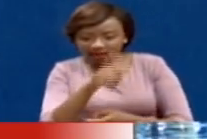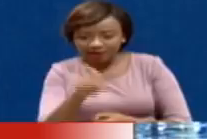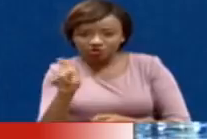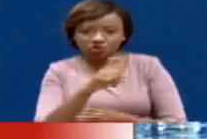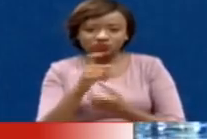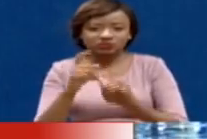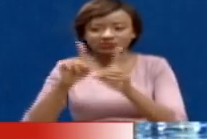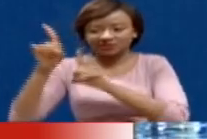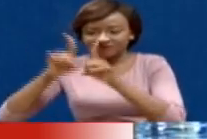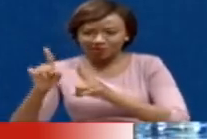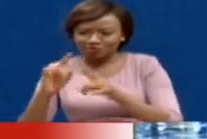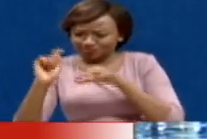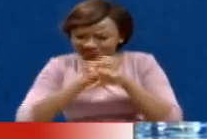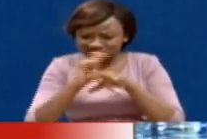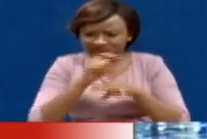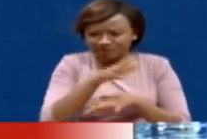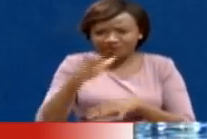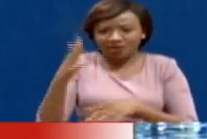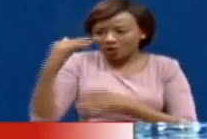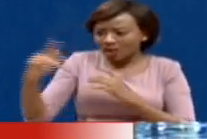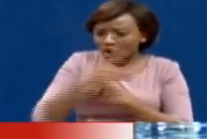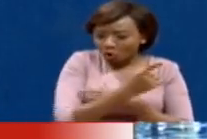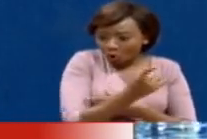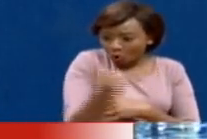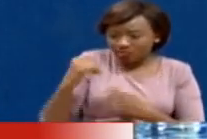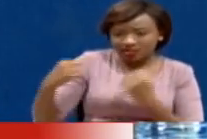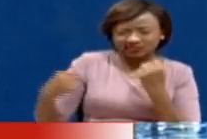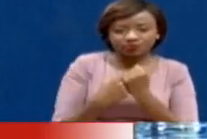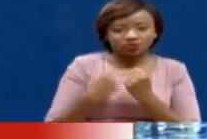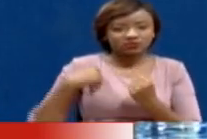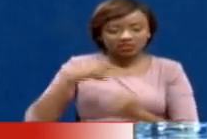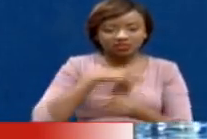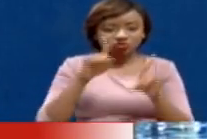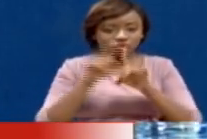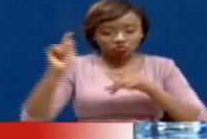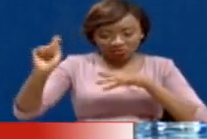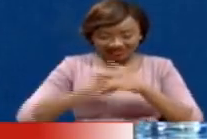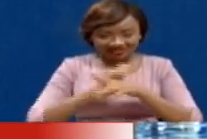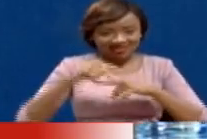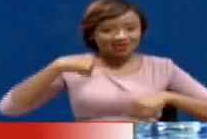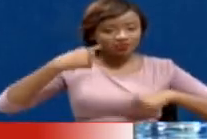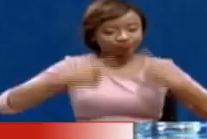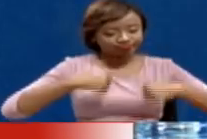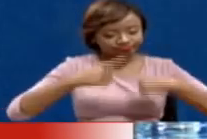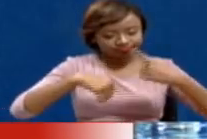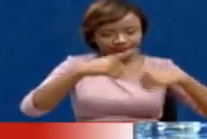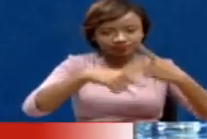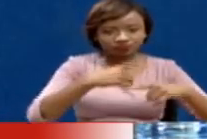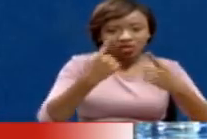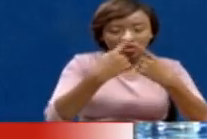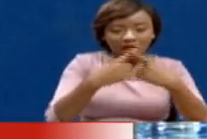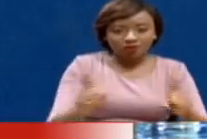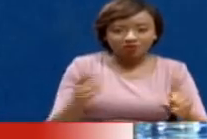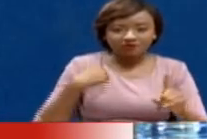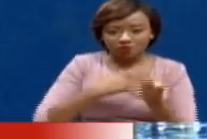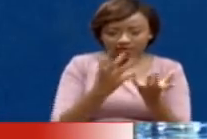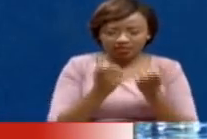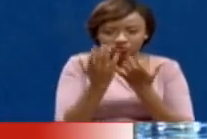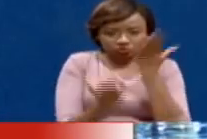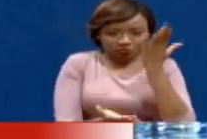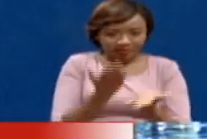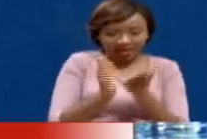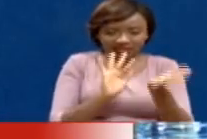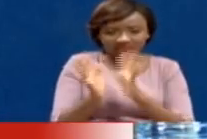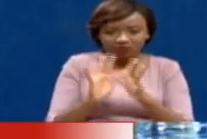trained Safaricom because they are supporting us in our call center. And training will continue. However, we also have to balance the training